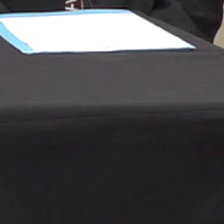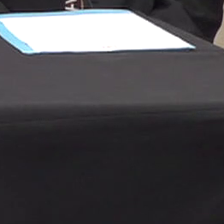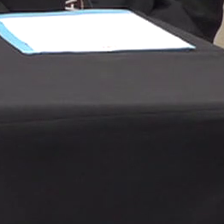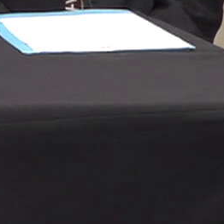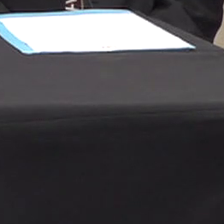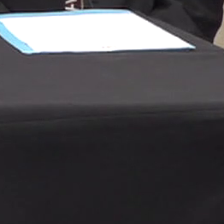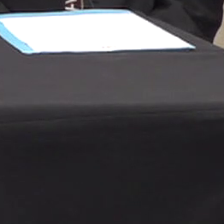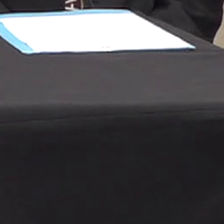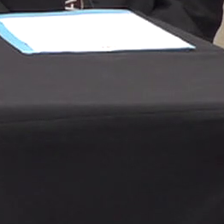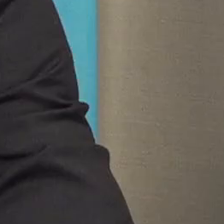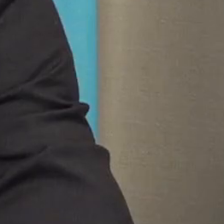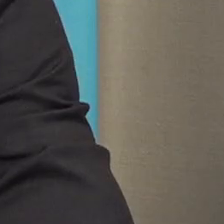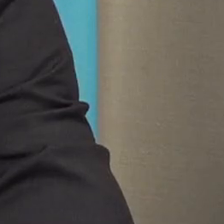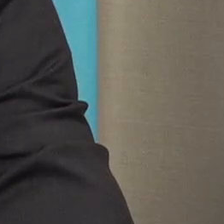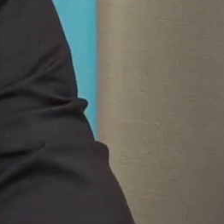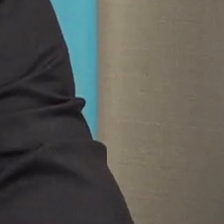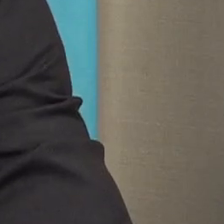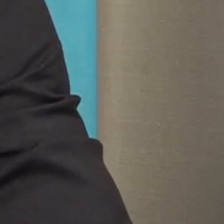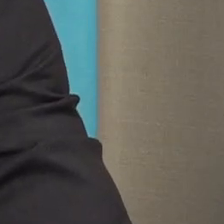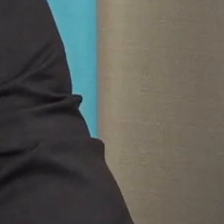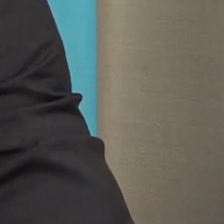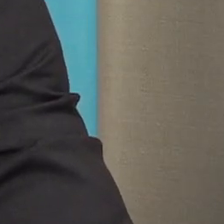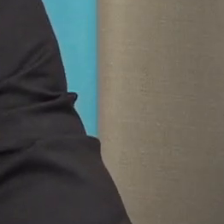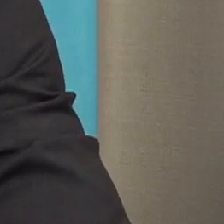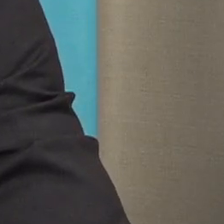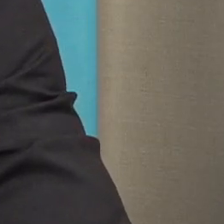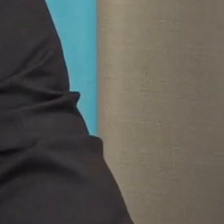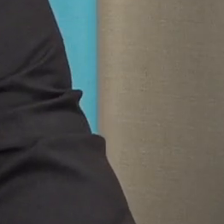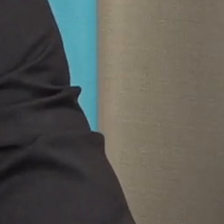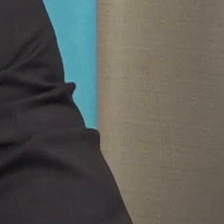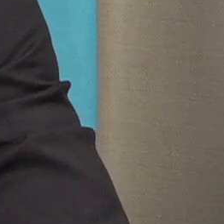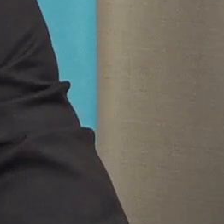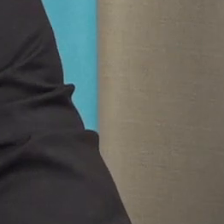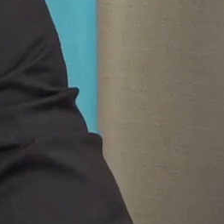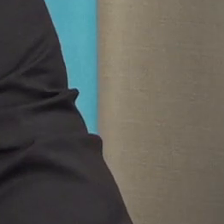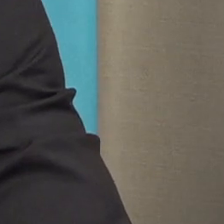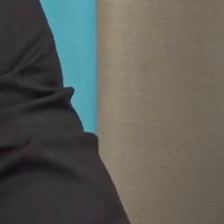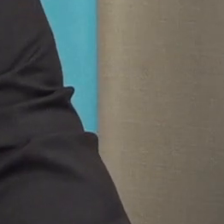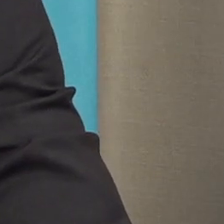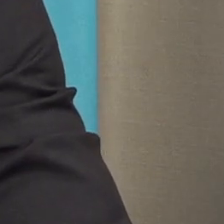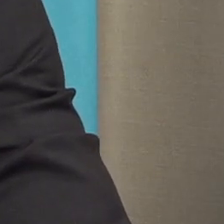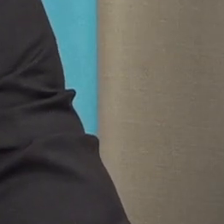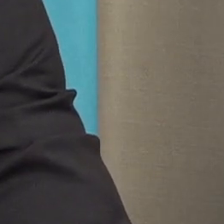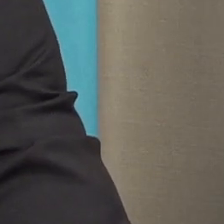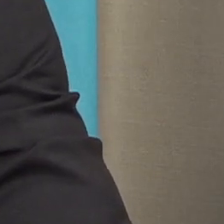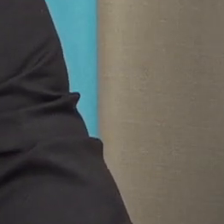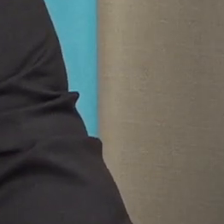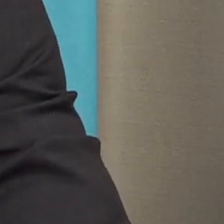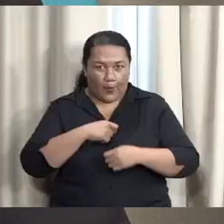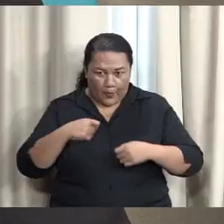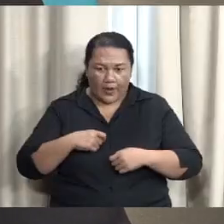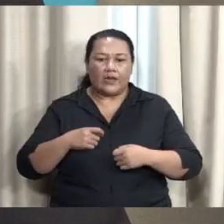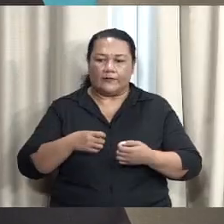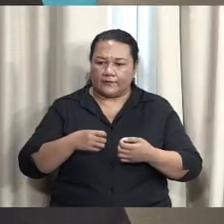Until those are completed, we will be curtailing what we consider to be wasteful